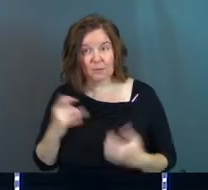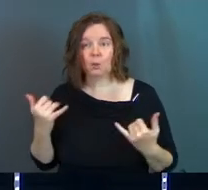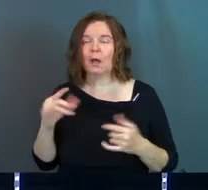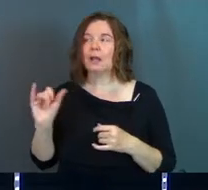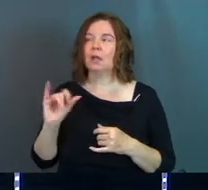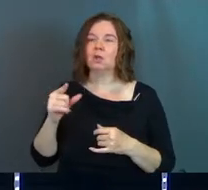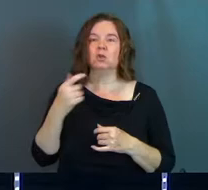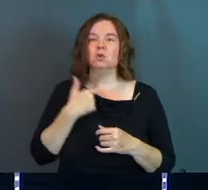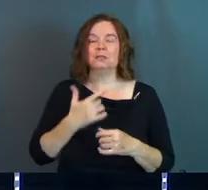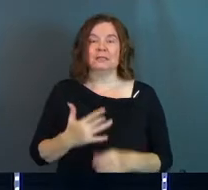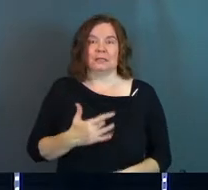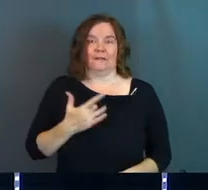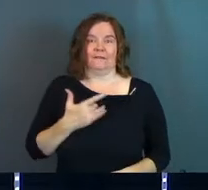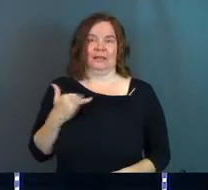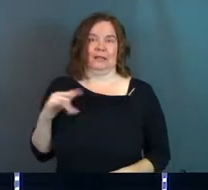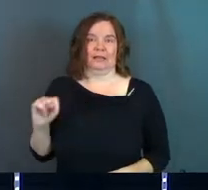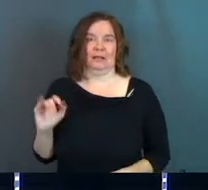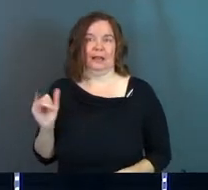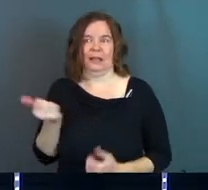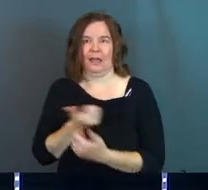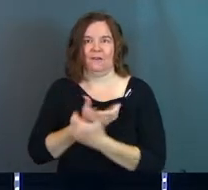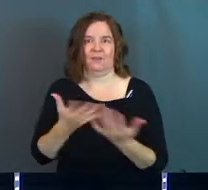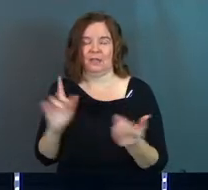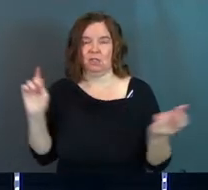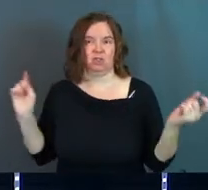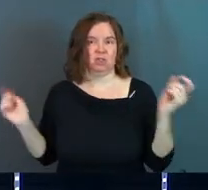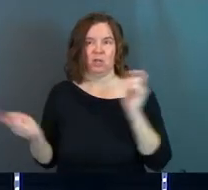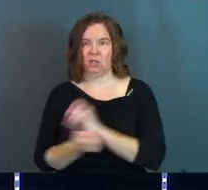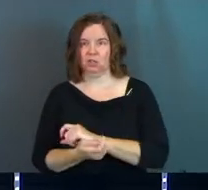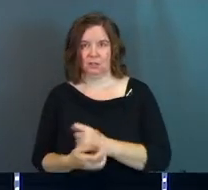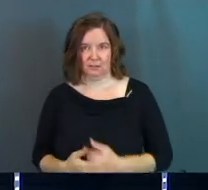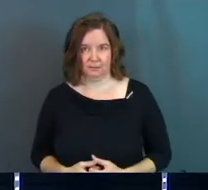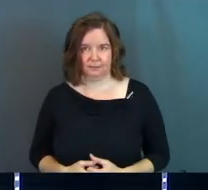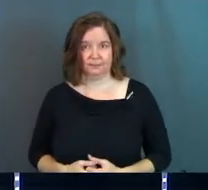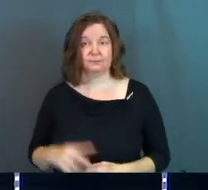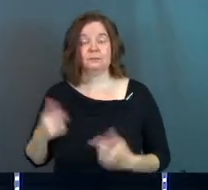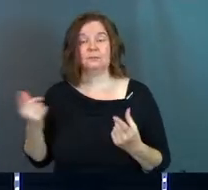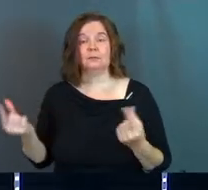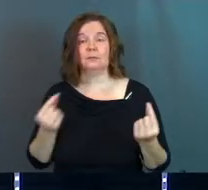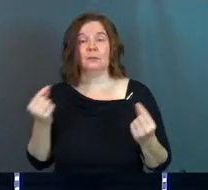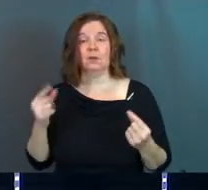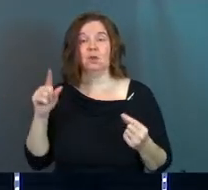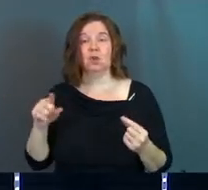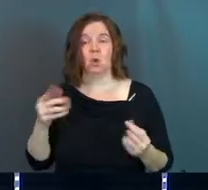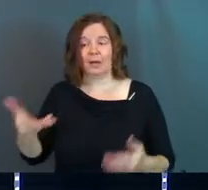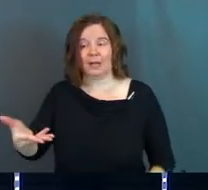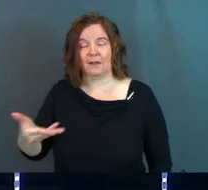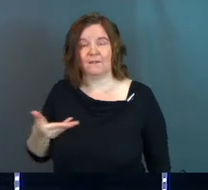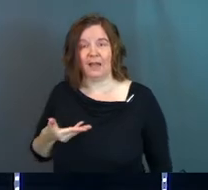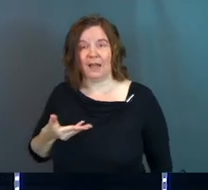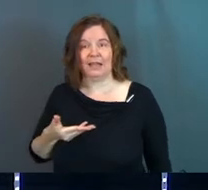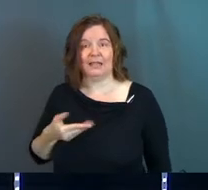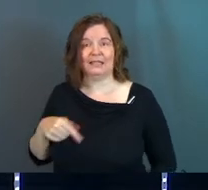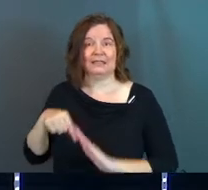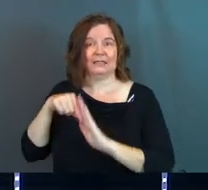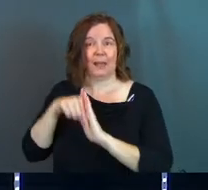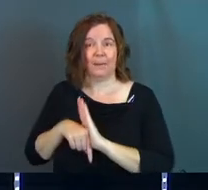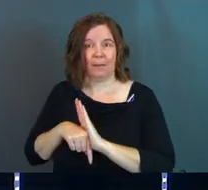Right? Like, you just feel it. Like, everything changes. And what you're doing is you're inviting